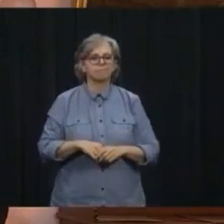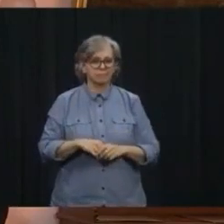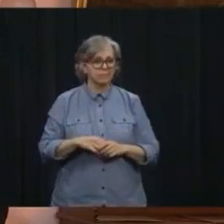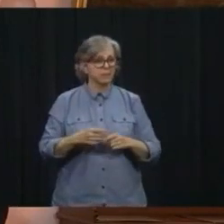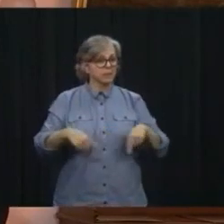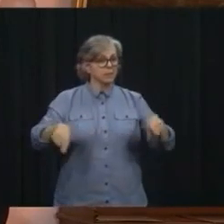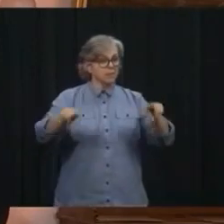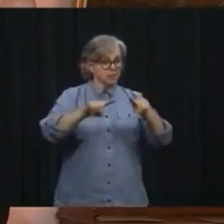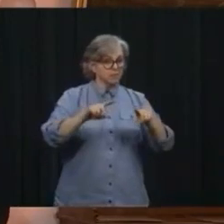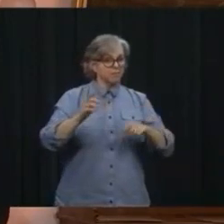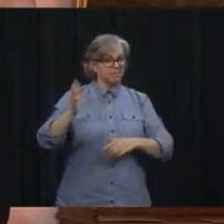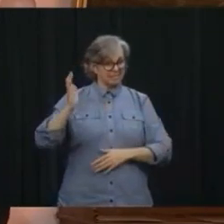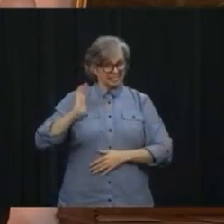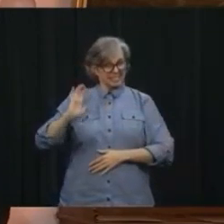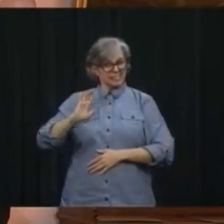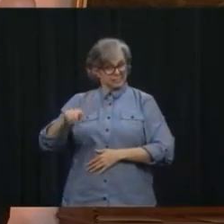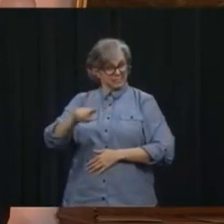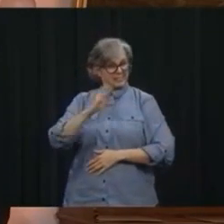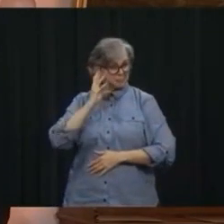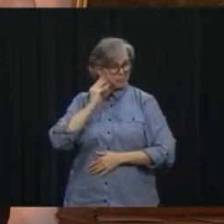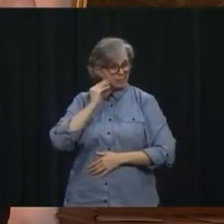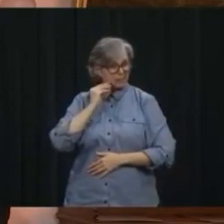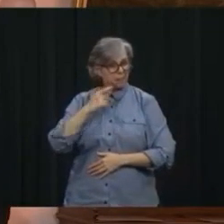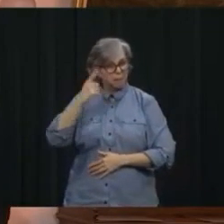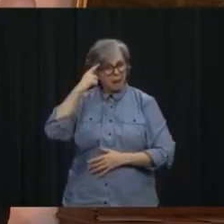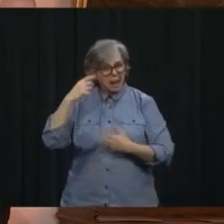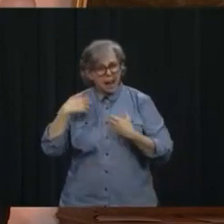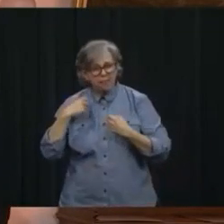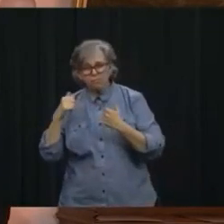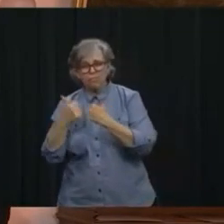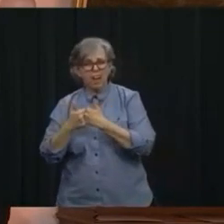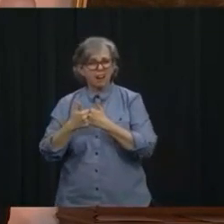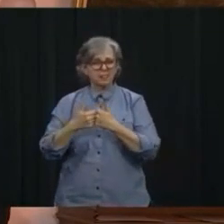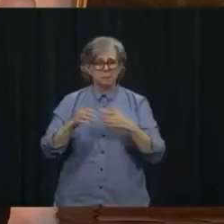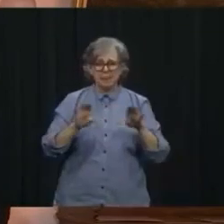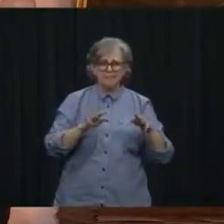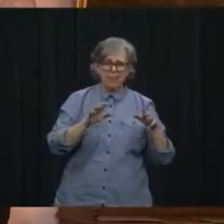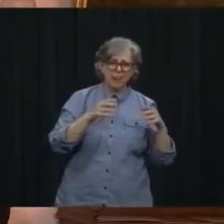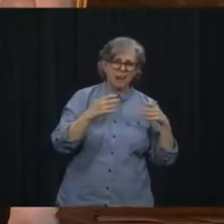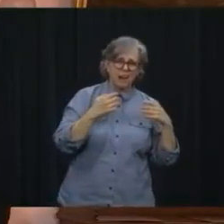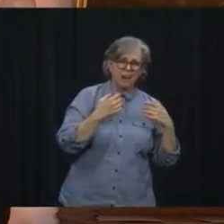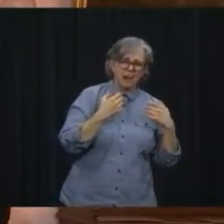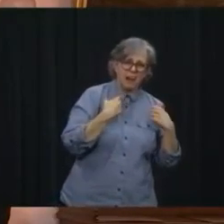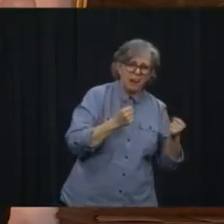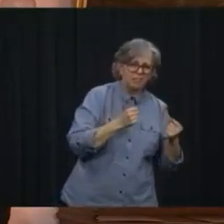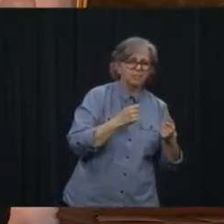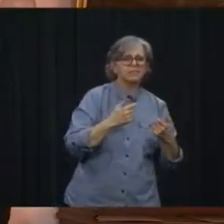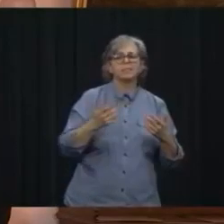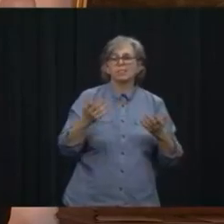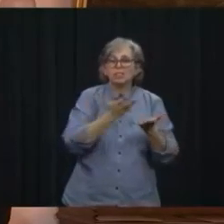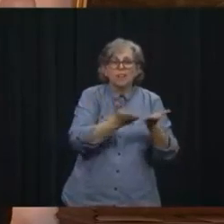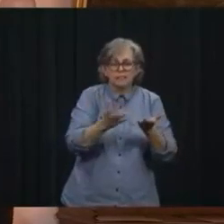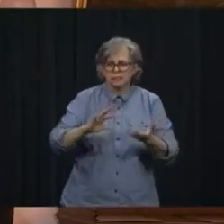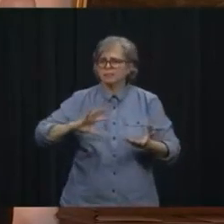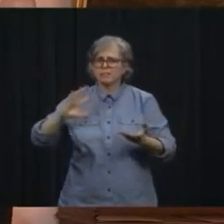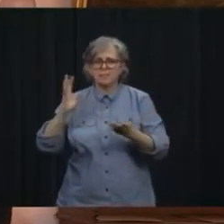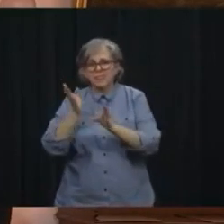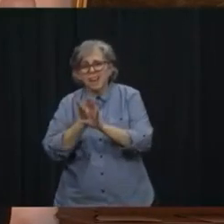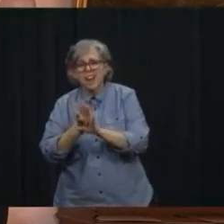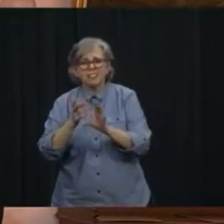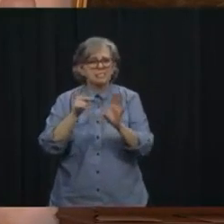Well, I'm in our family room, and I've had the whole family involved in helping us get set up for